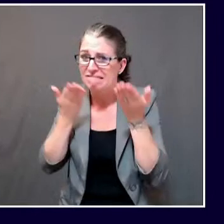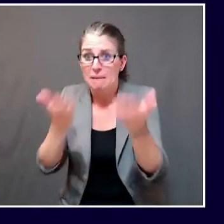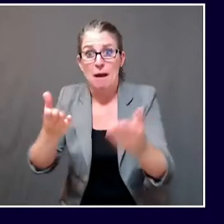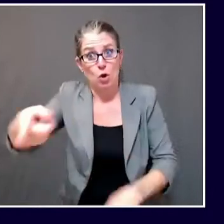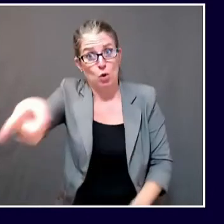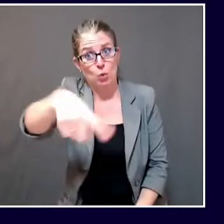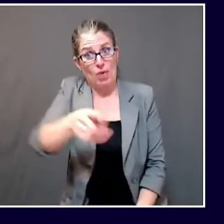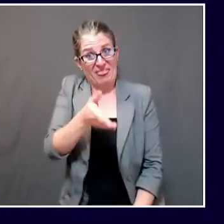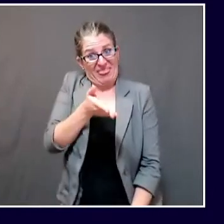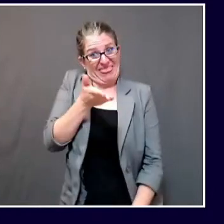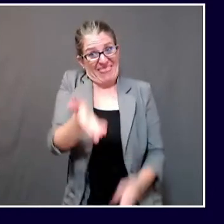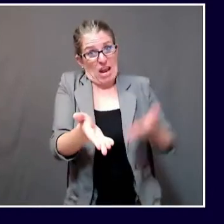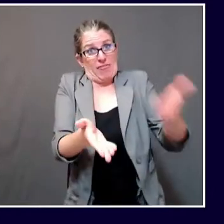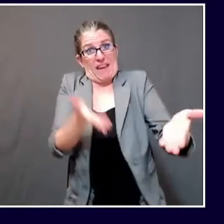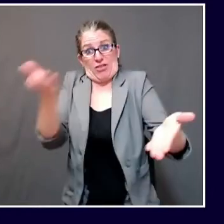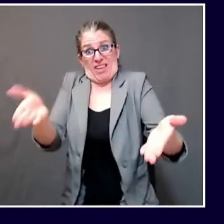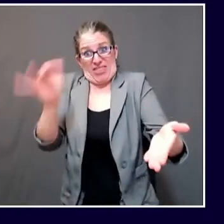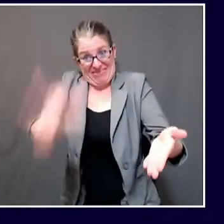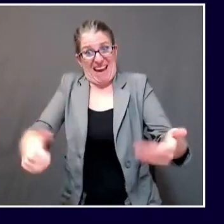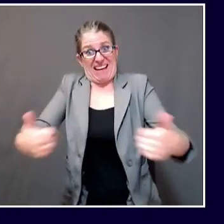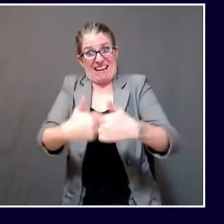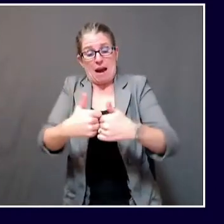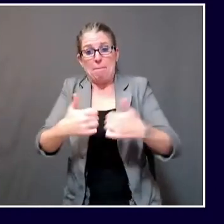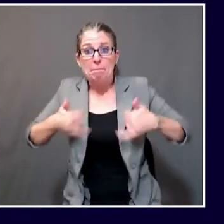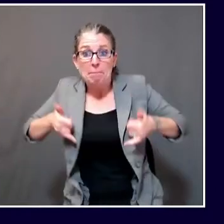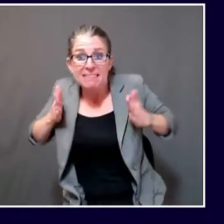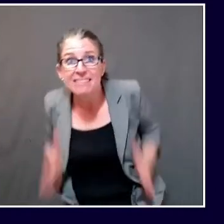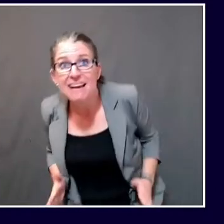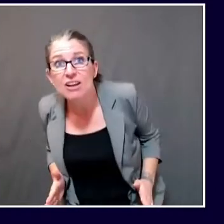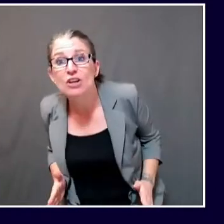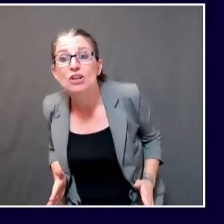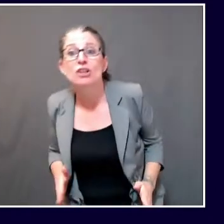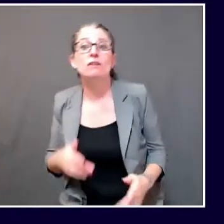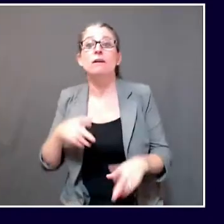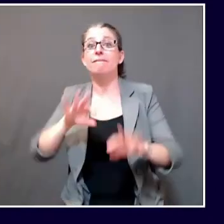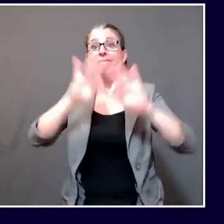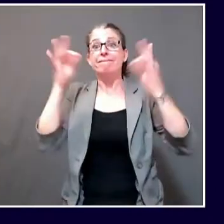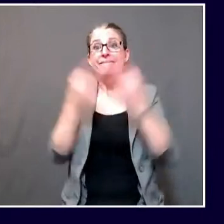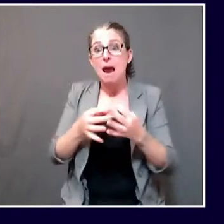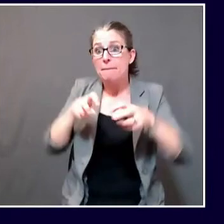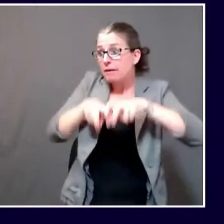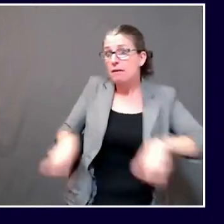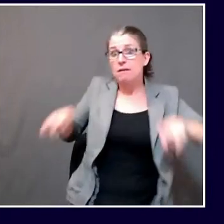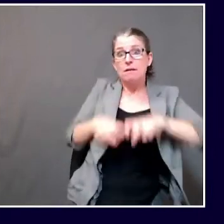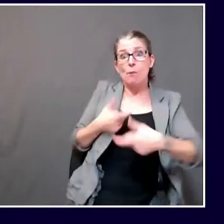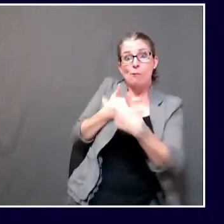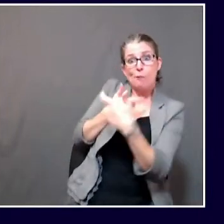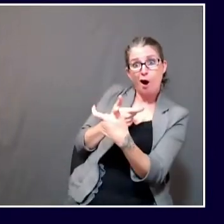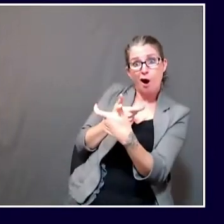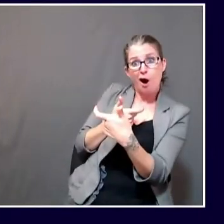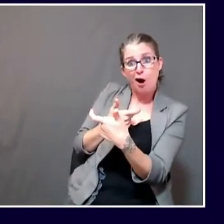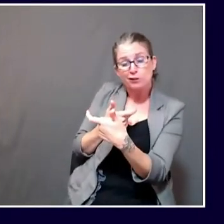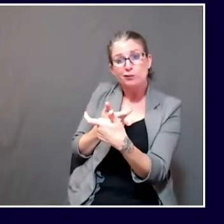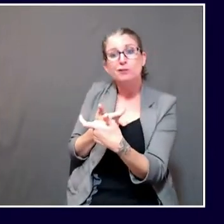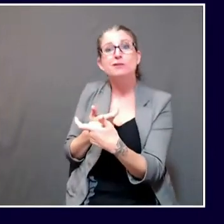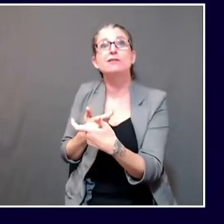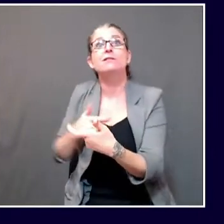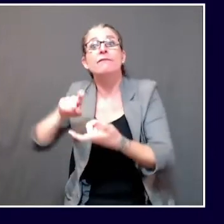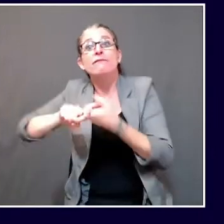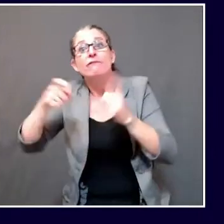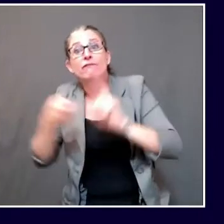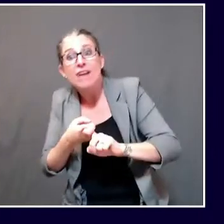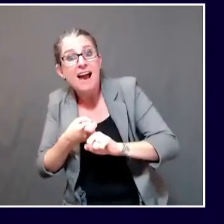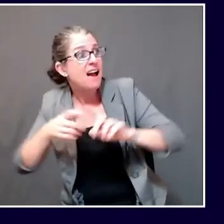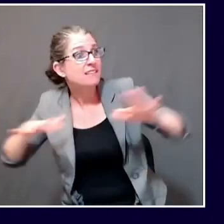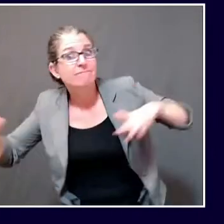of someone who has COVID-19, and you should quarantine yourself for 14 days since